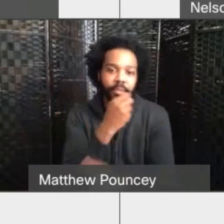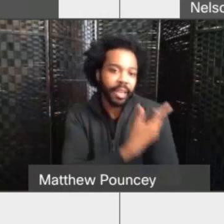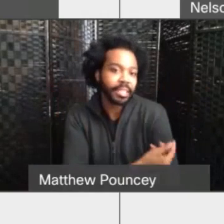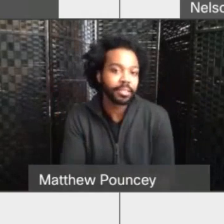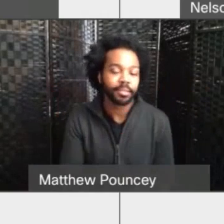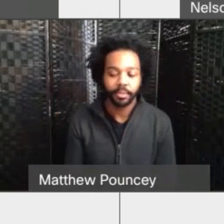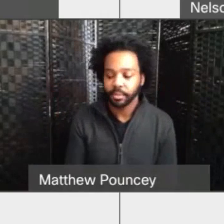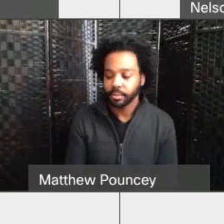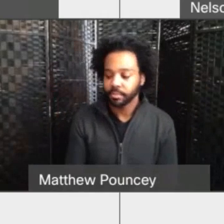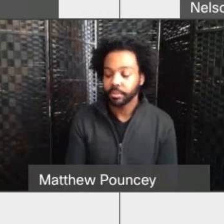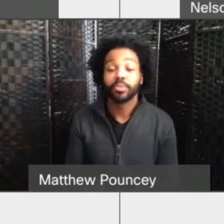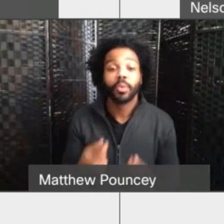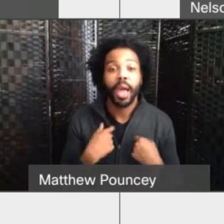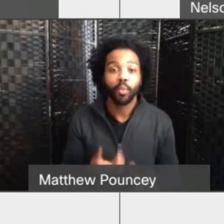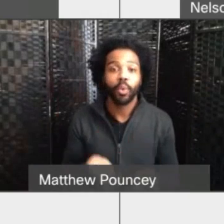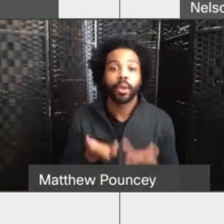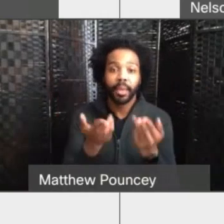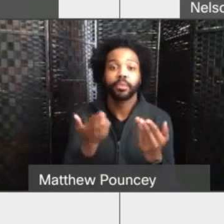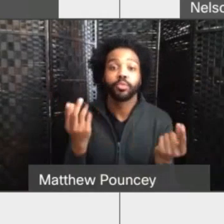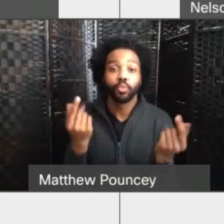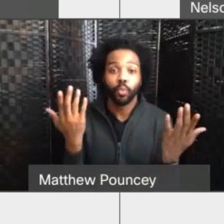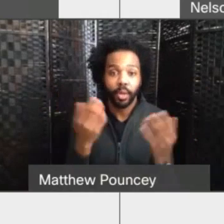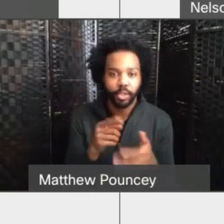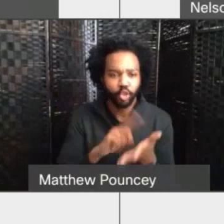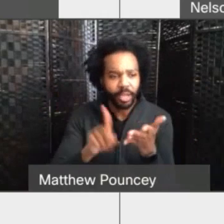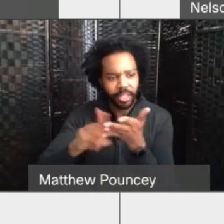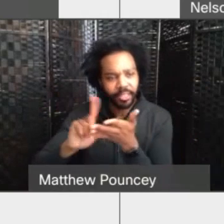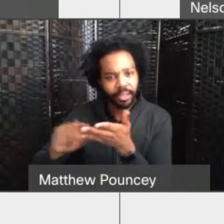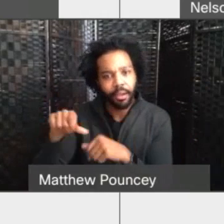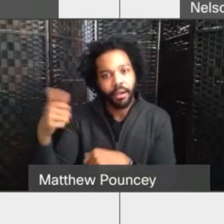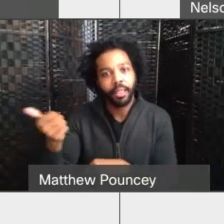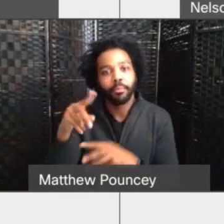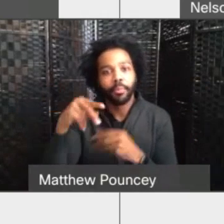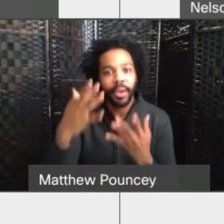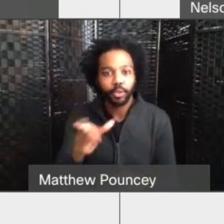So what I would recommend also is just checking with other providers who've been successful.